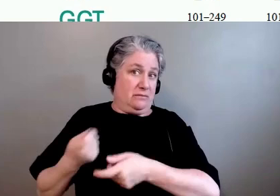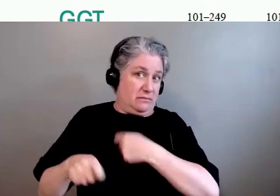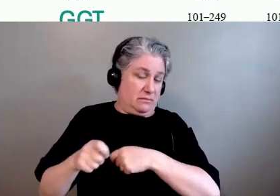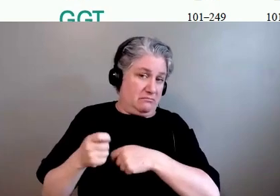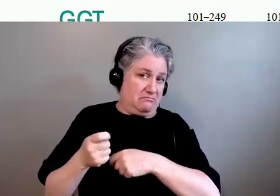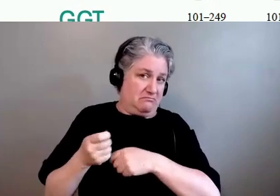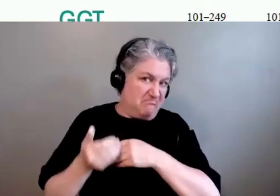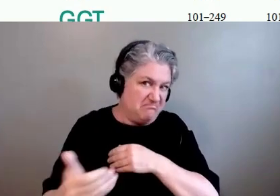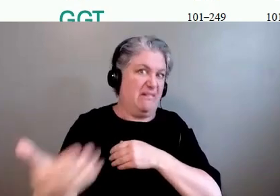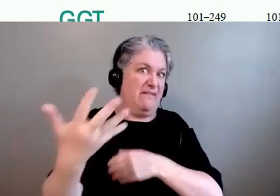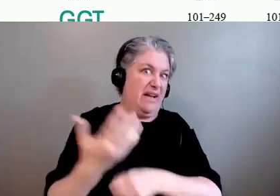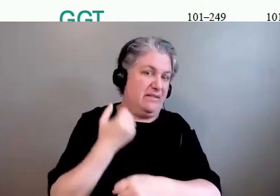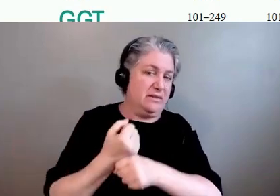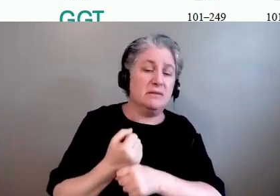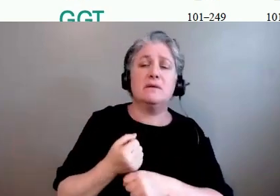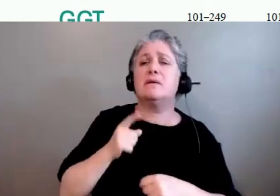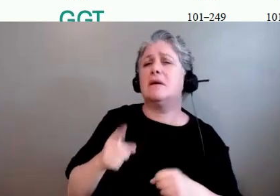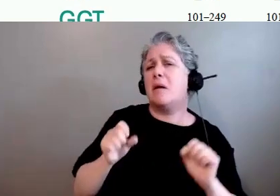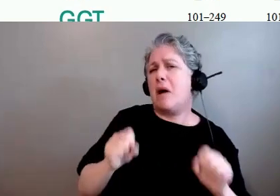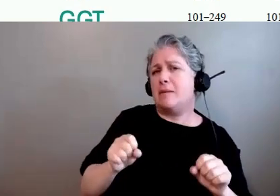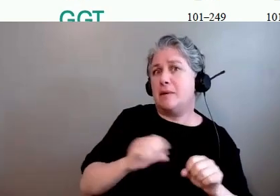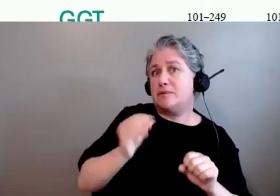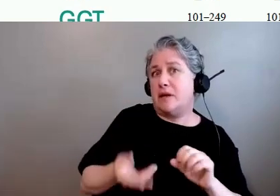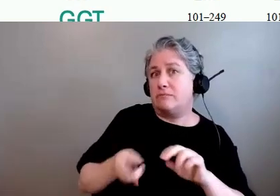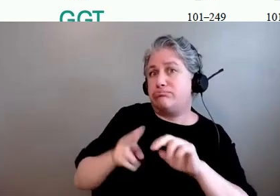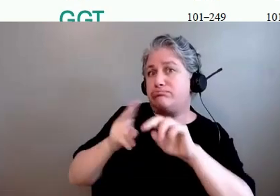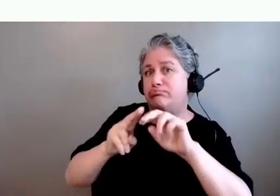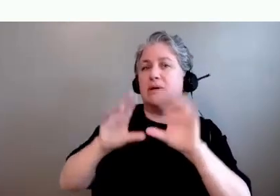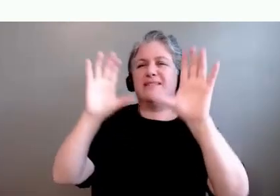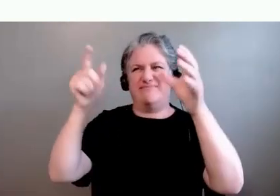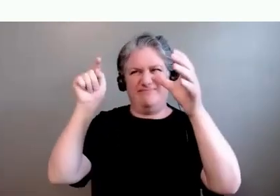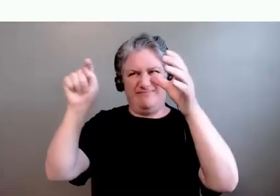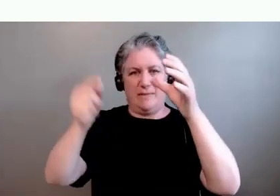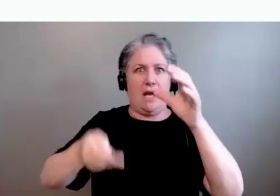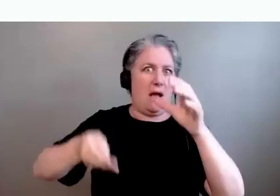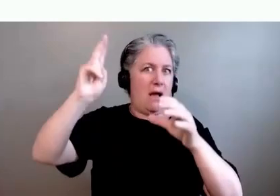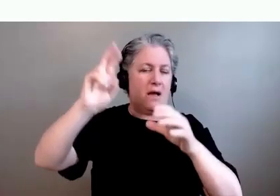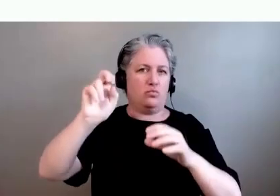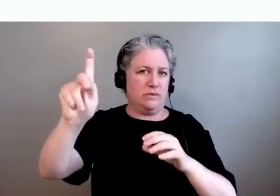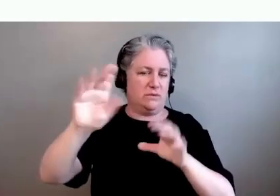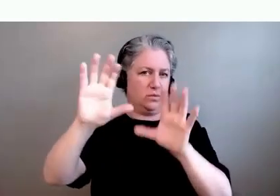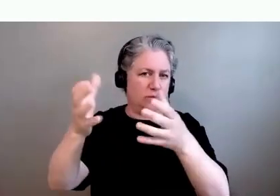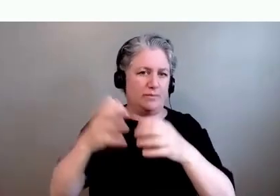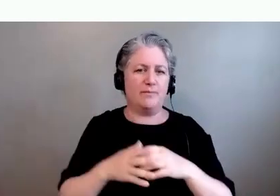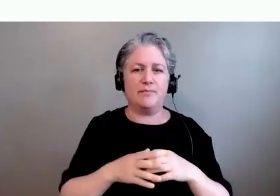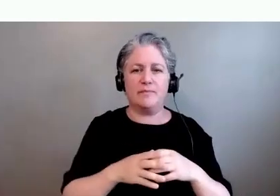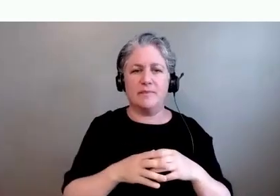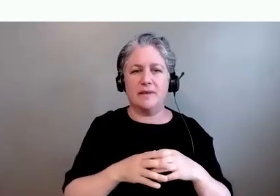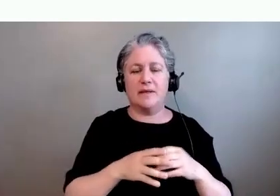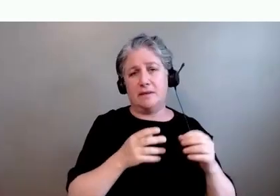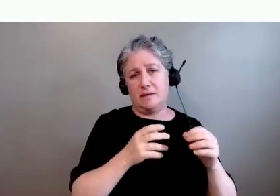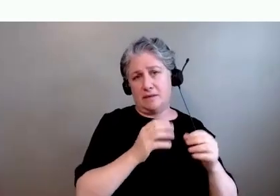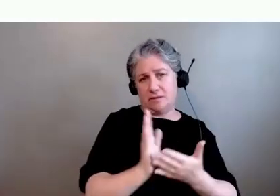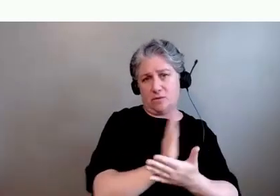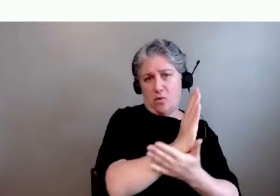and those probabilities only really start to meaningfully increase in the high risk group. And the SCOPE has outperformed the other risk scores